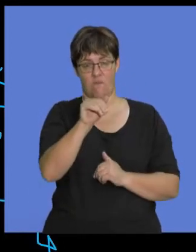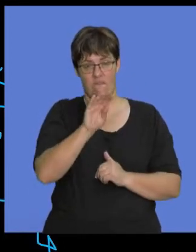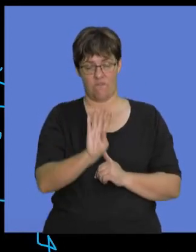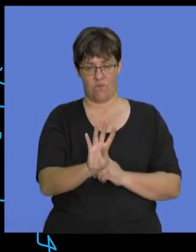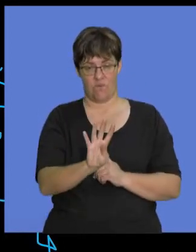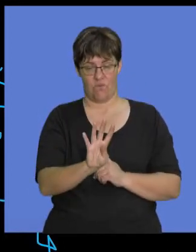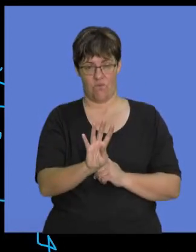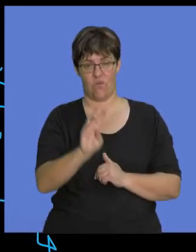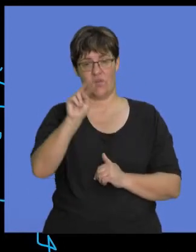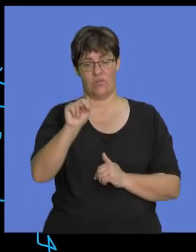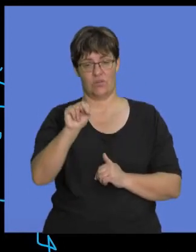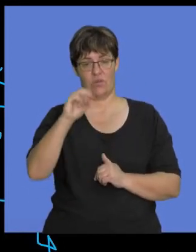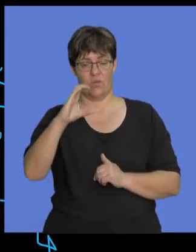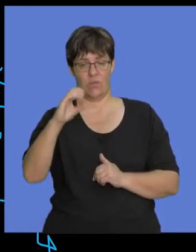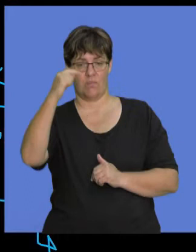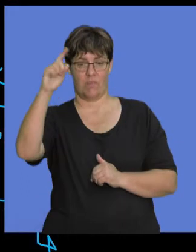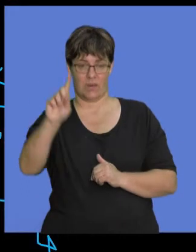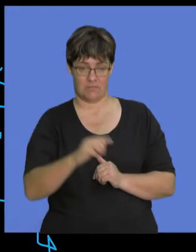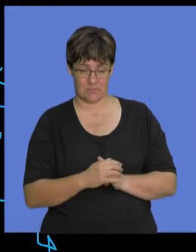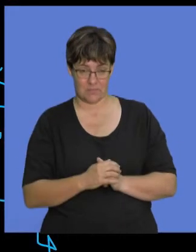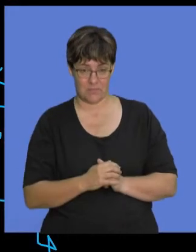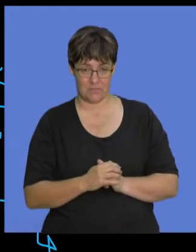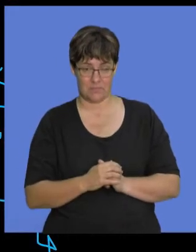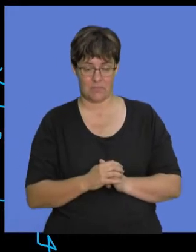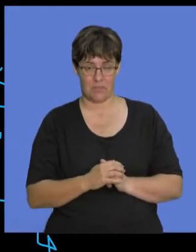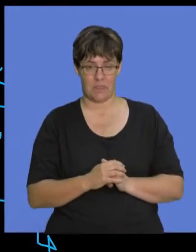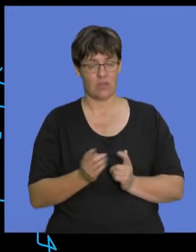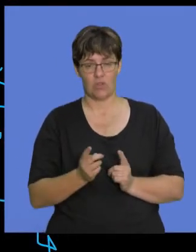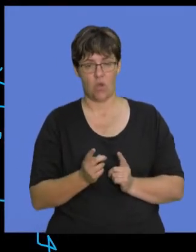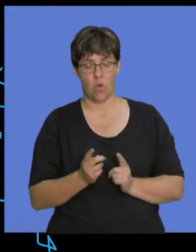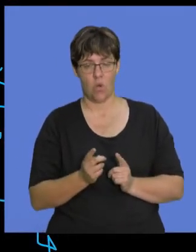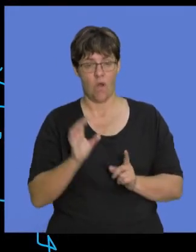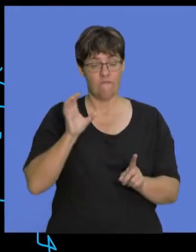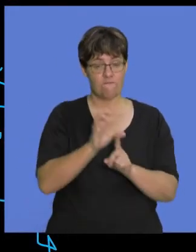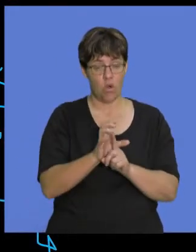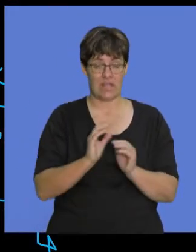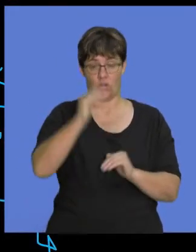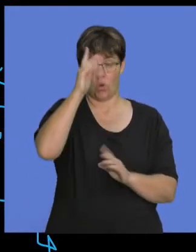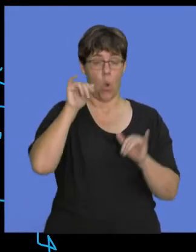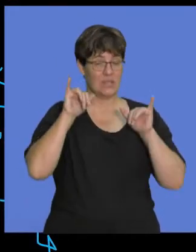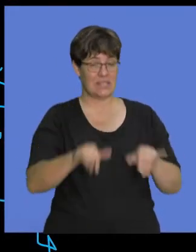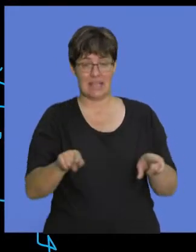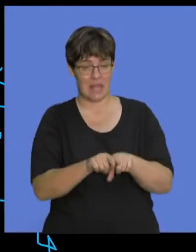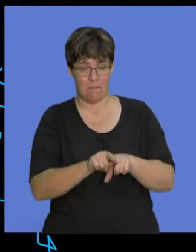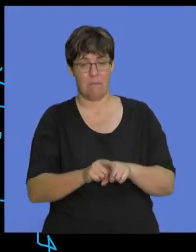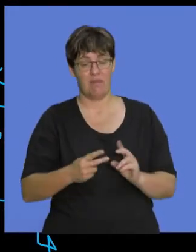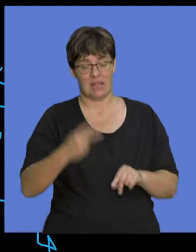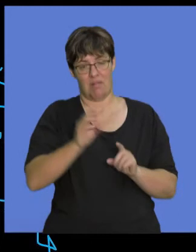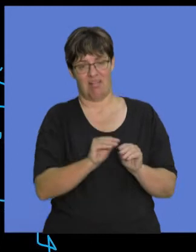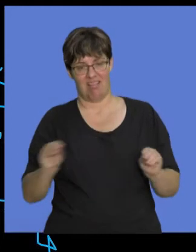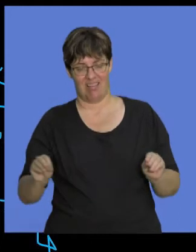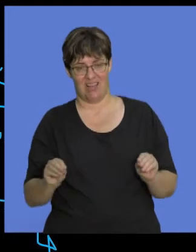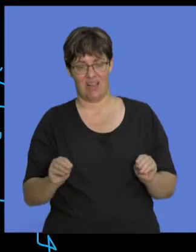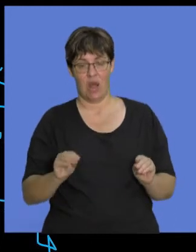5 over 4 newtons per coulomb. So neither does the force increase or remain the same if we